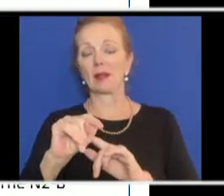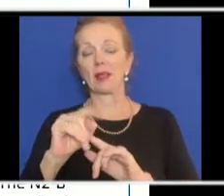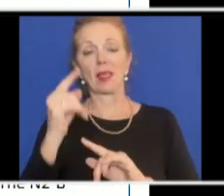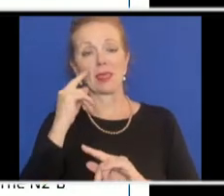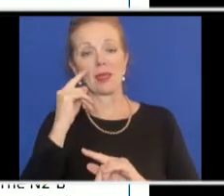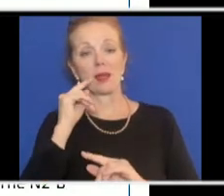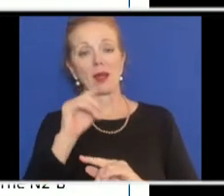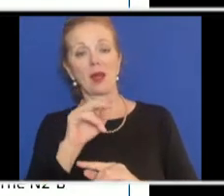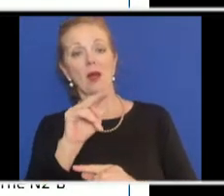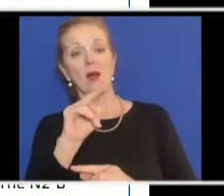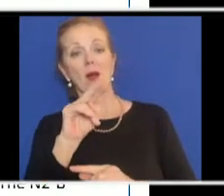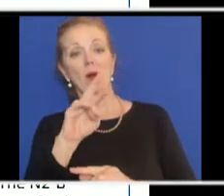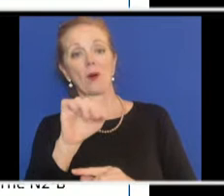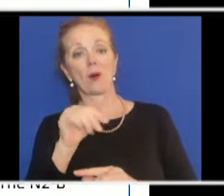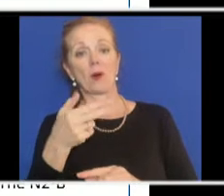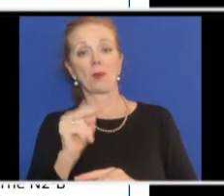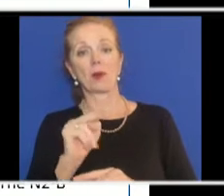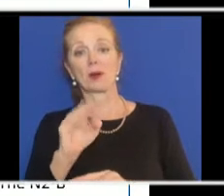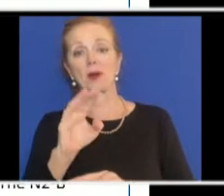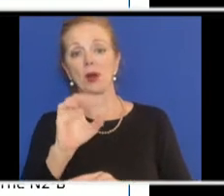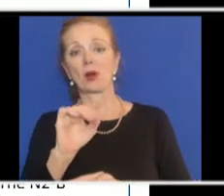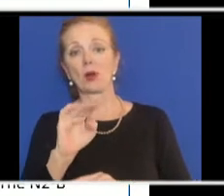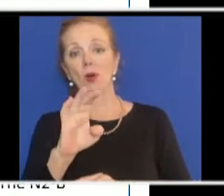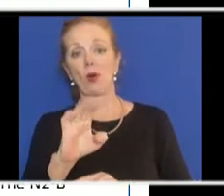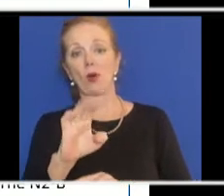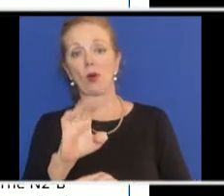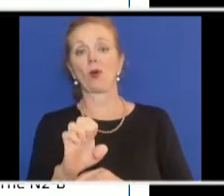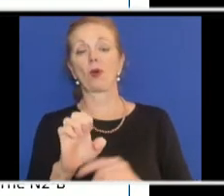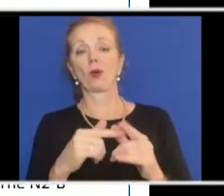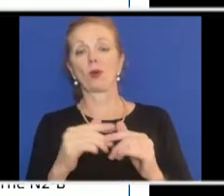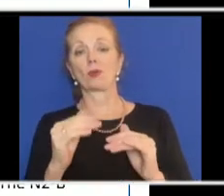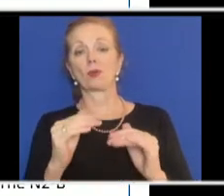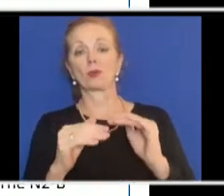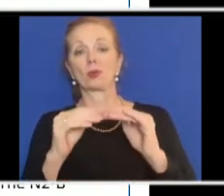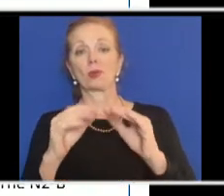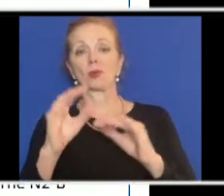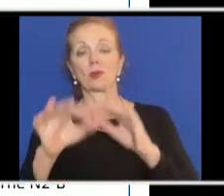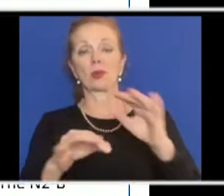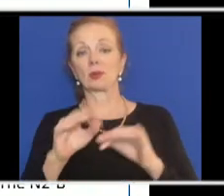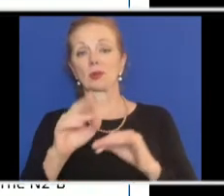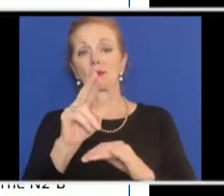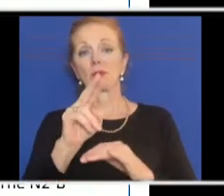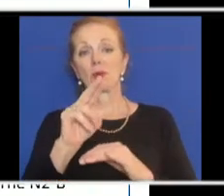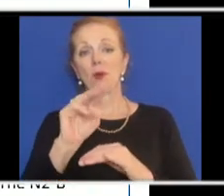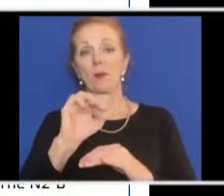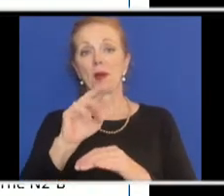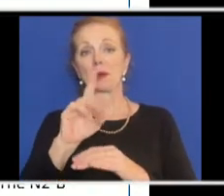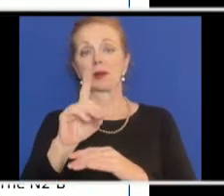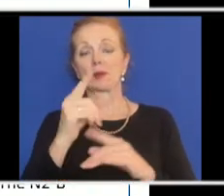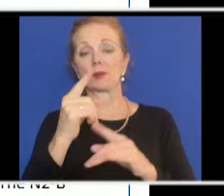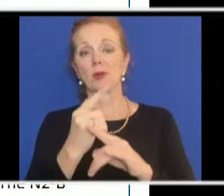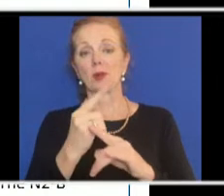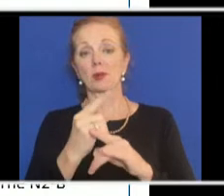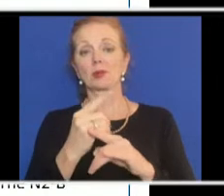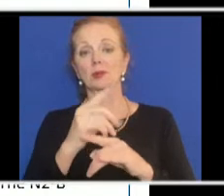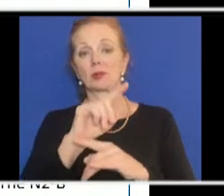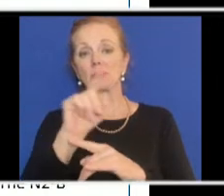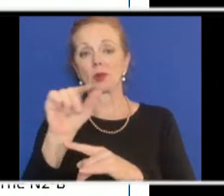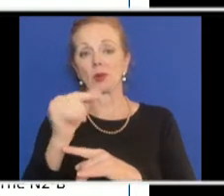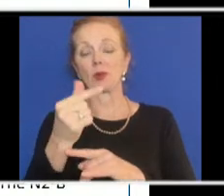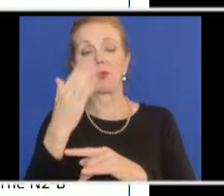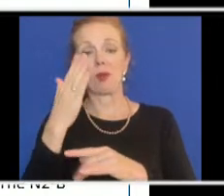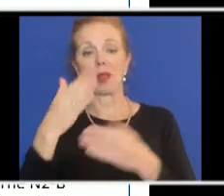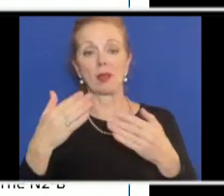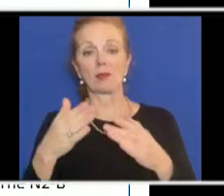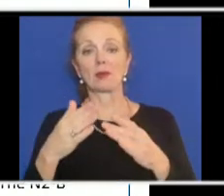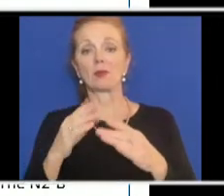core district with its newer design standards that replaced the Yuma district is really the appropriate Zoning for this site that will allow the